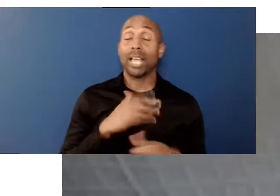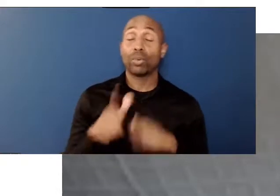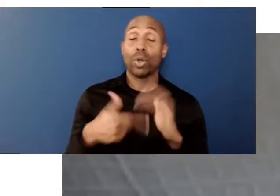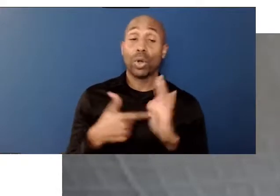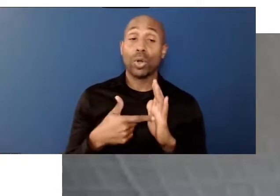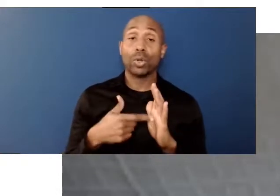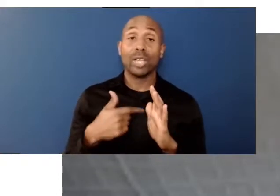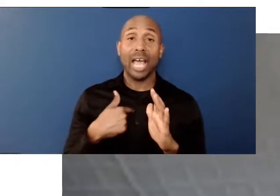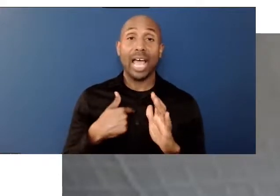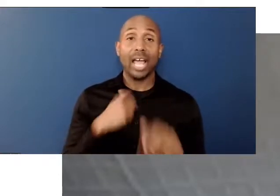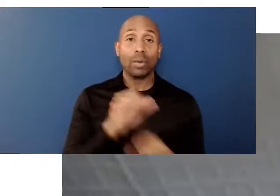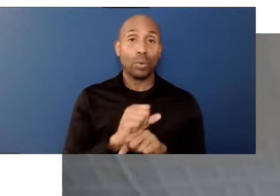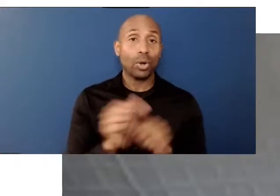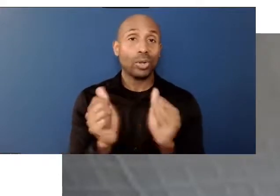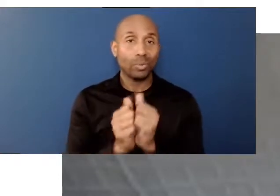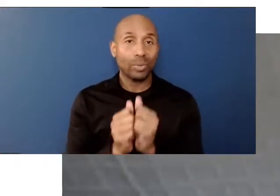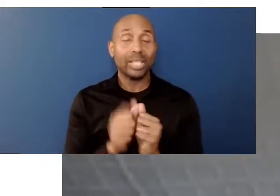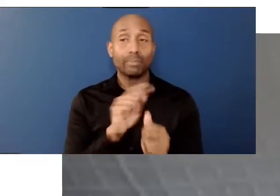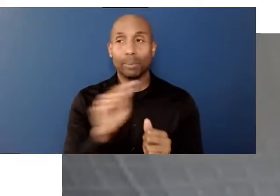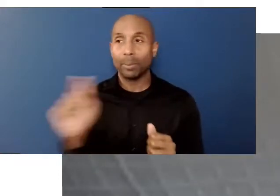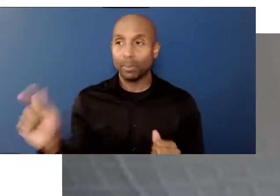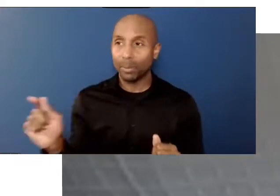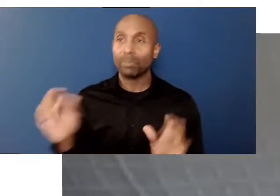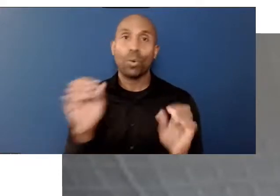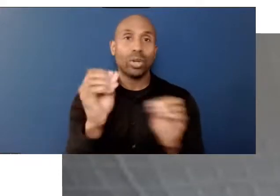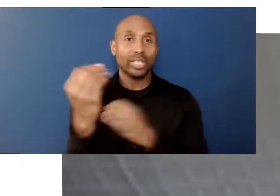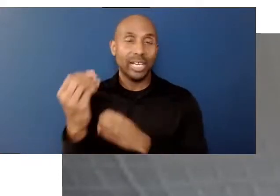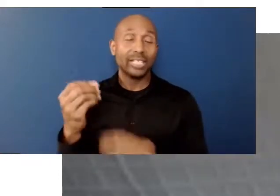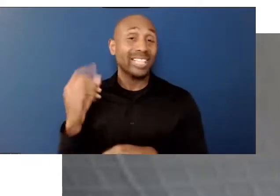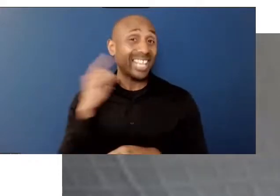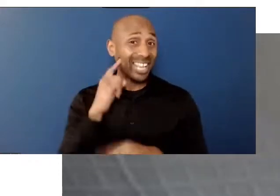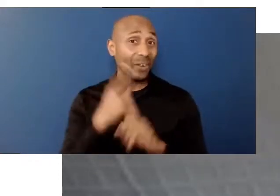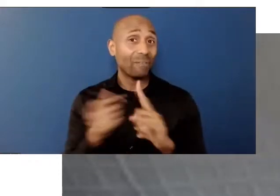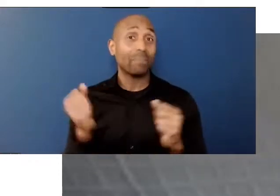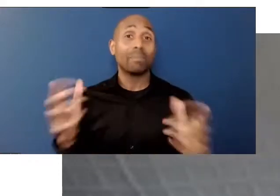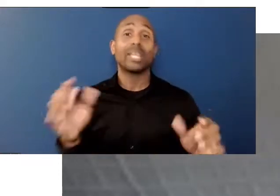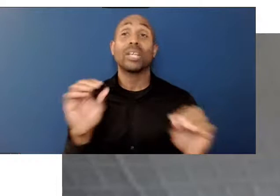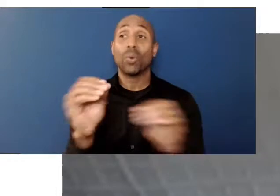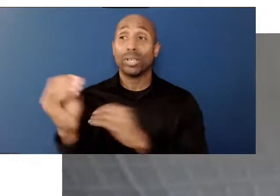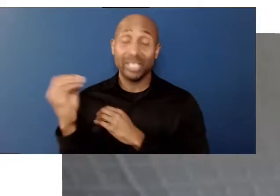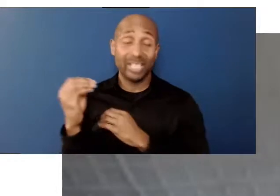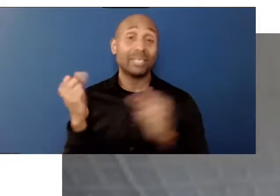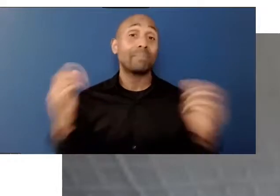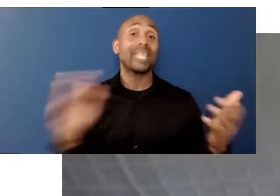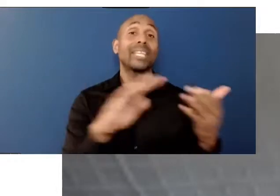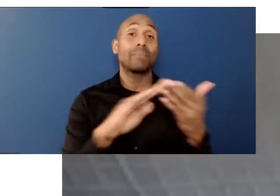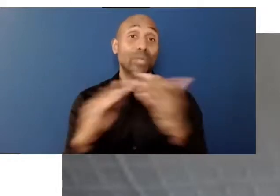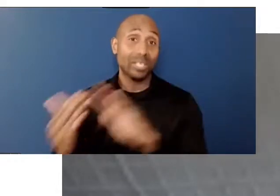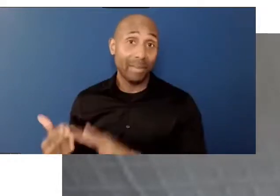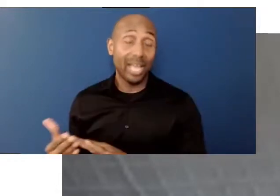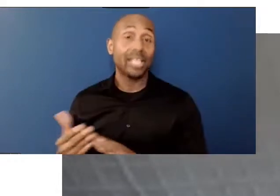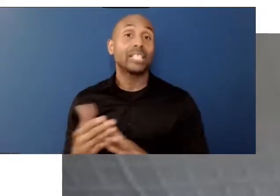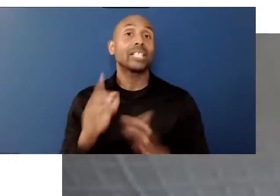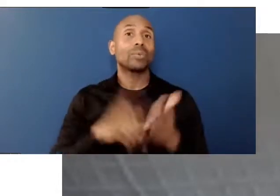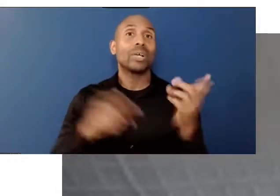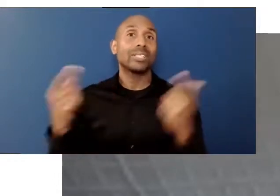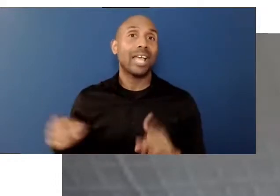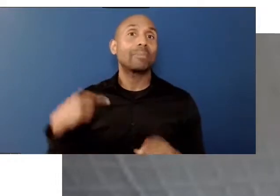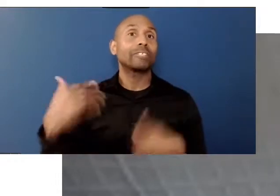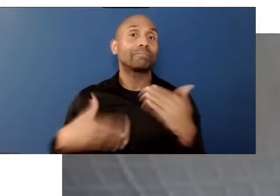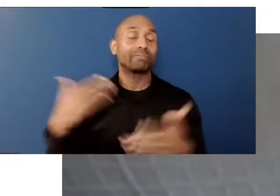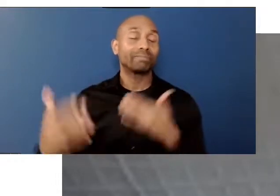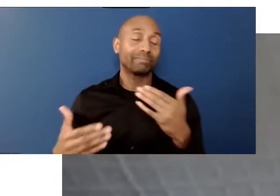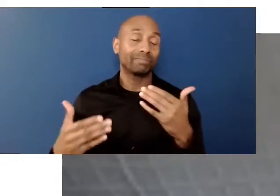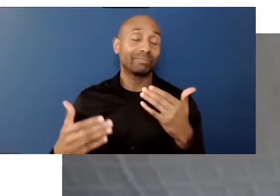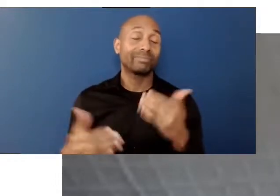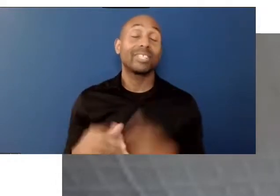lot of different organizations and municipalities. And so it's really exciting to see how the province of Nova Scotia is really getting